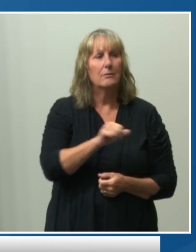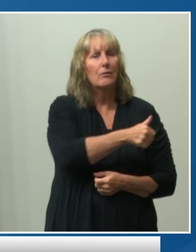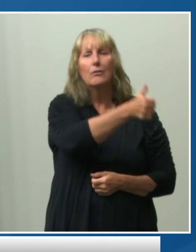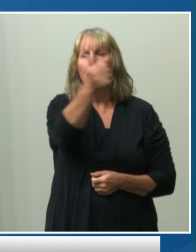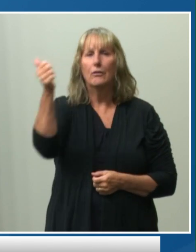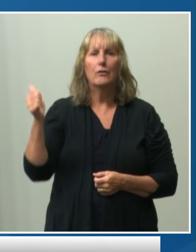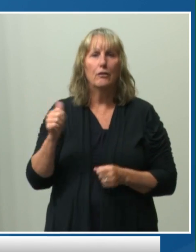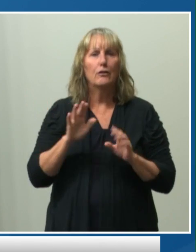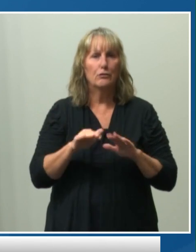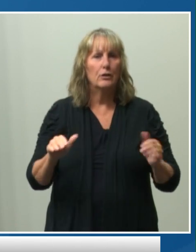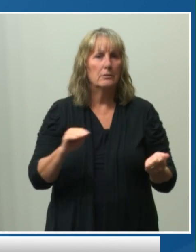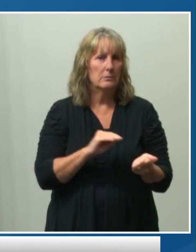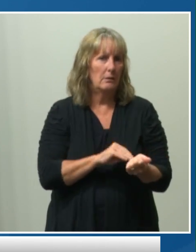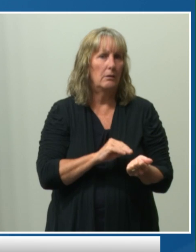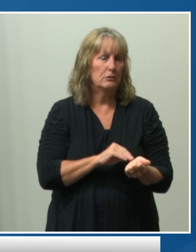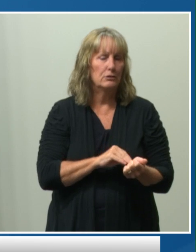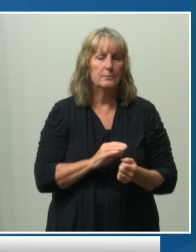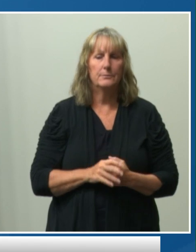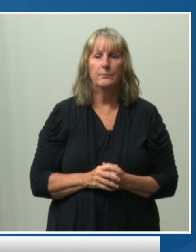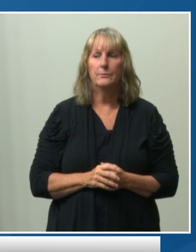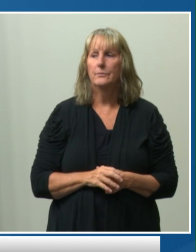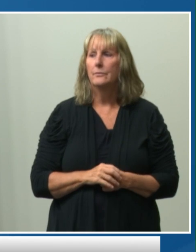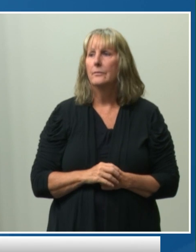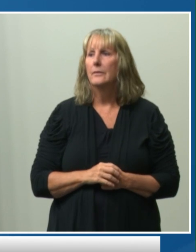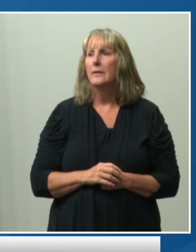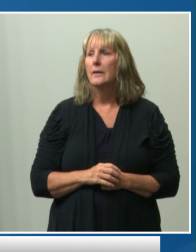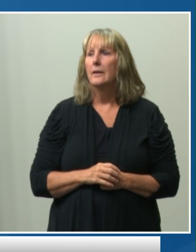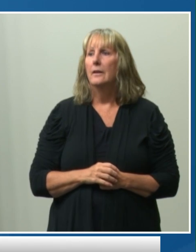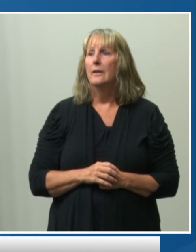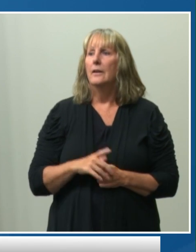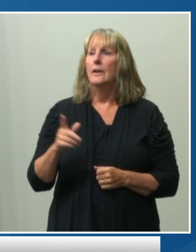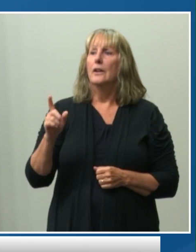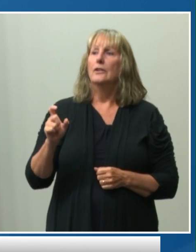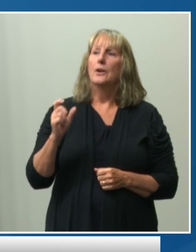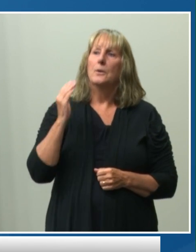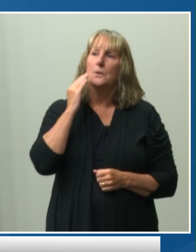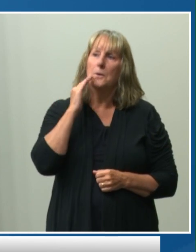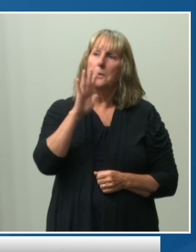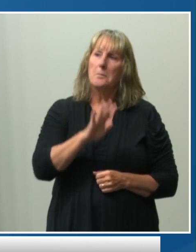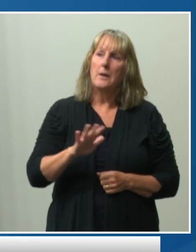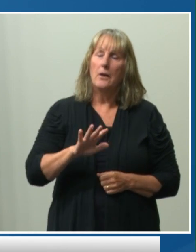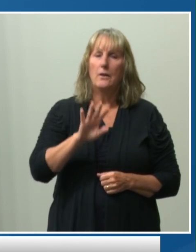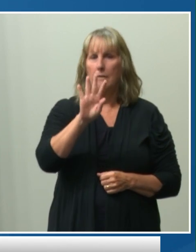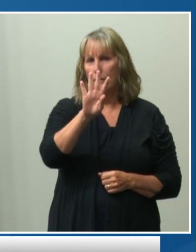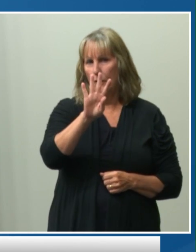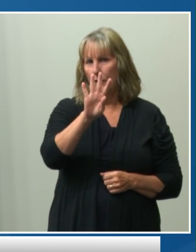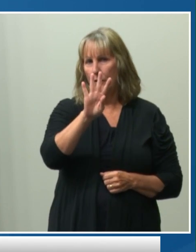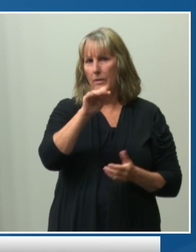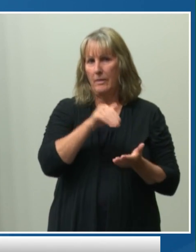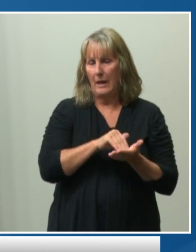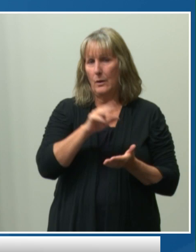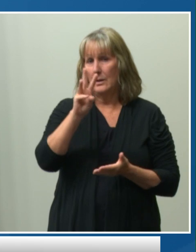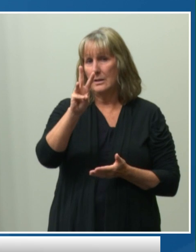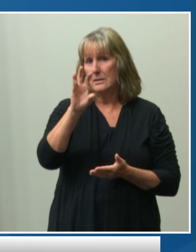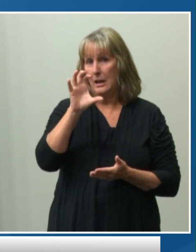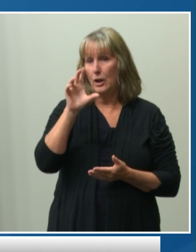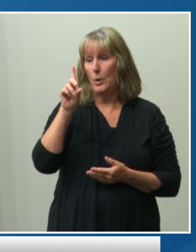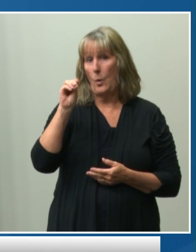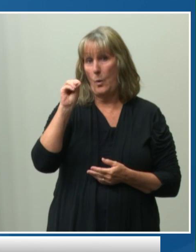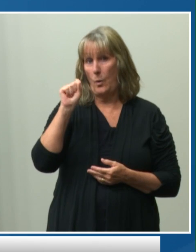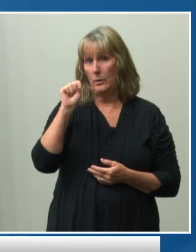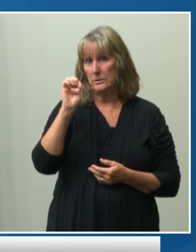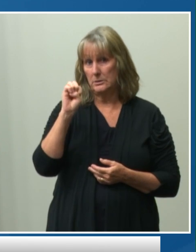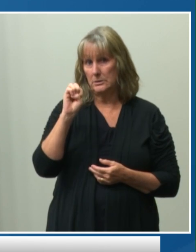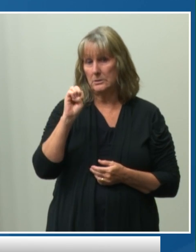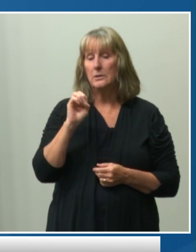pediatric practices. For in the community, you should know about 4,600 doses have now been provided